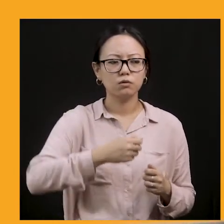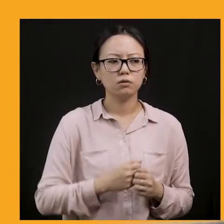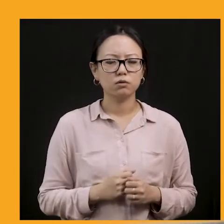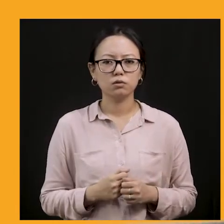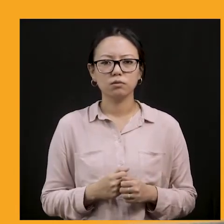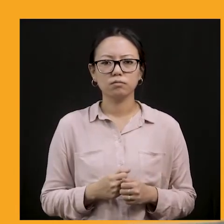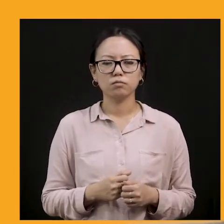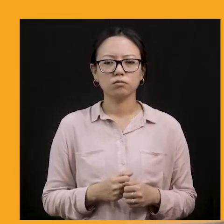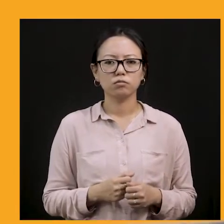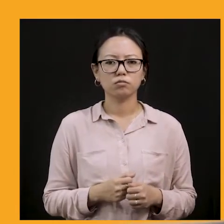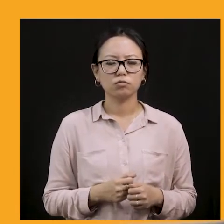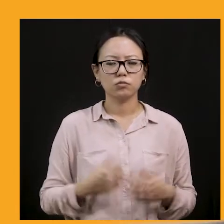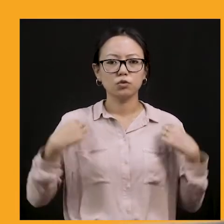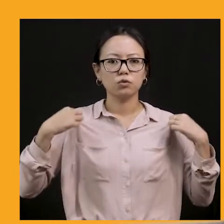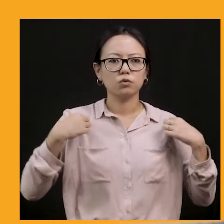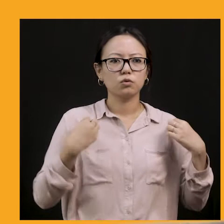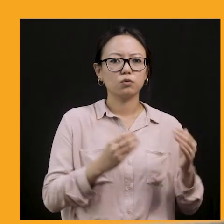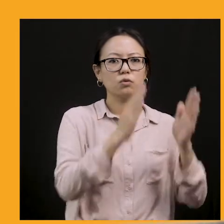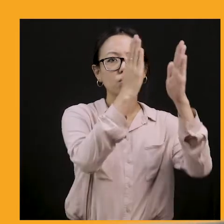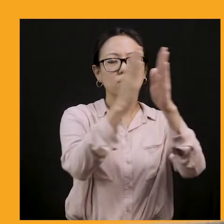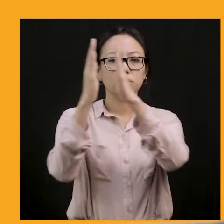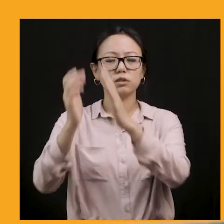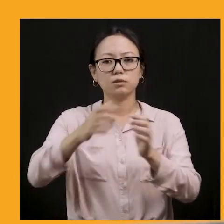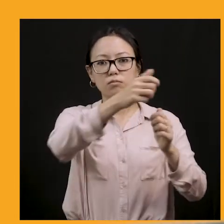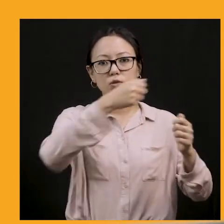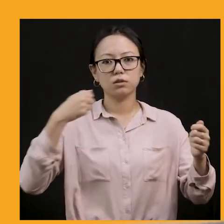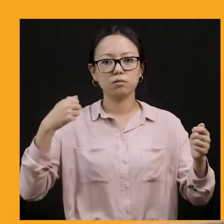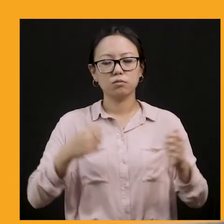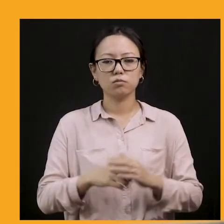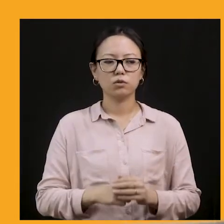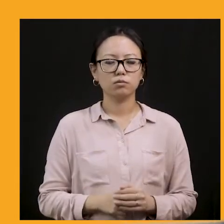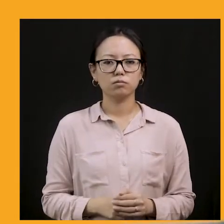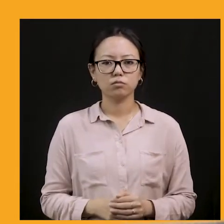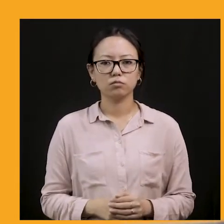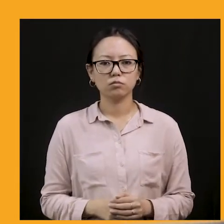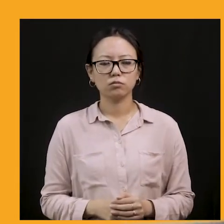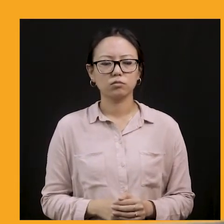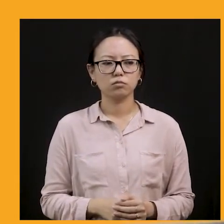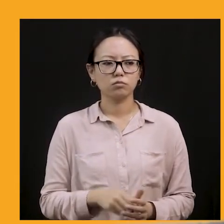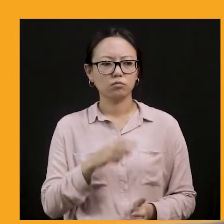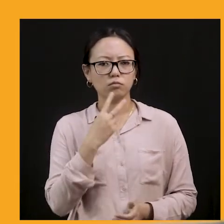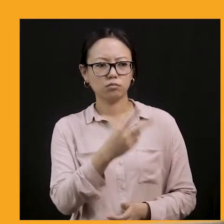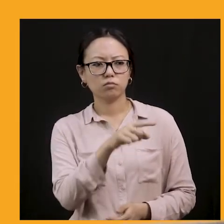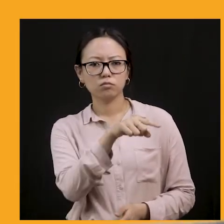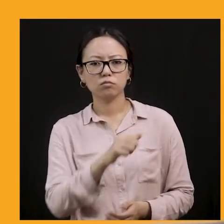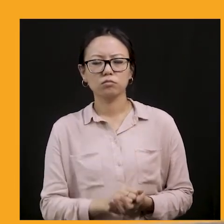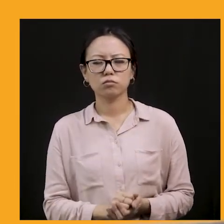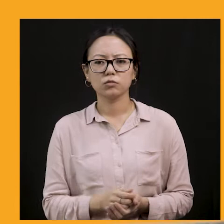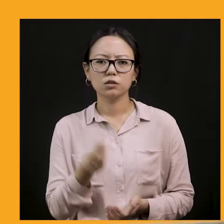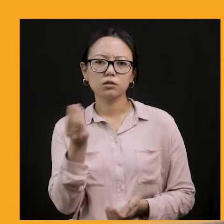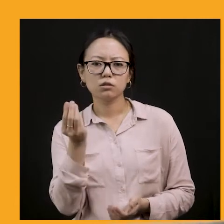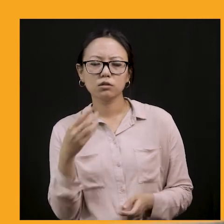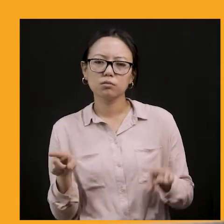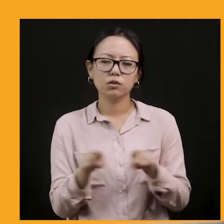have cupboards, right? So here are some examples of furnitures you can see, okay?